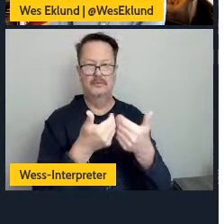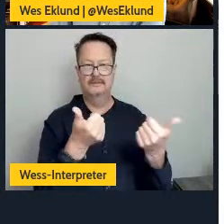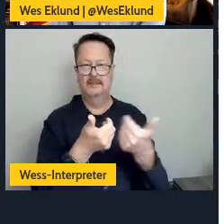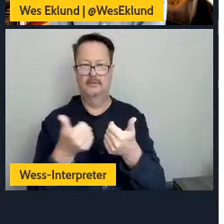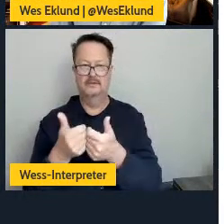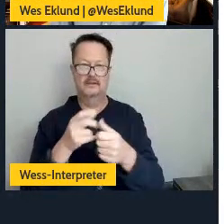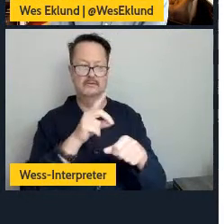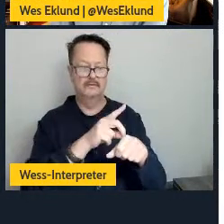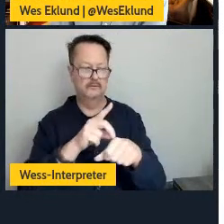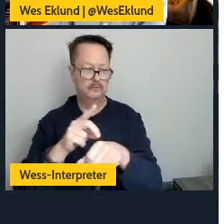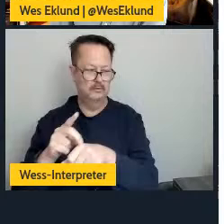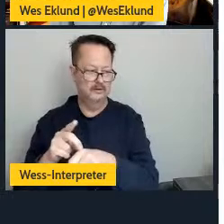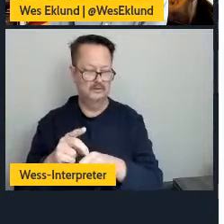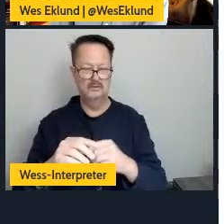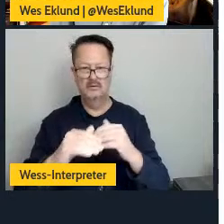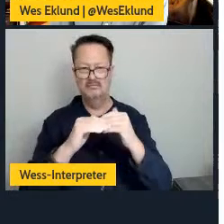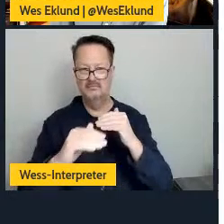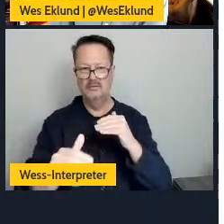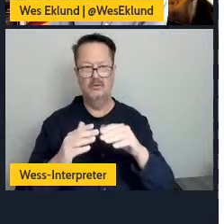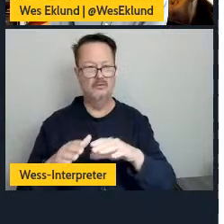duties across the platform.